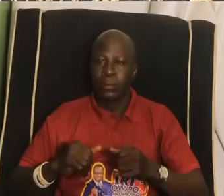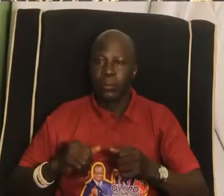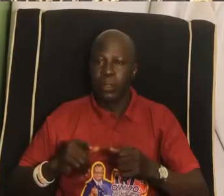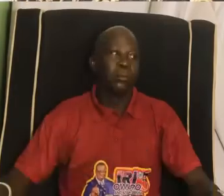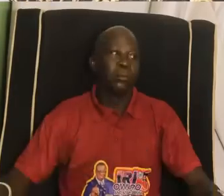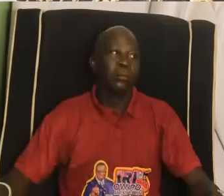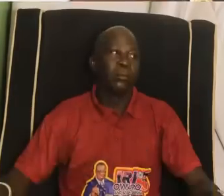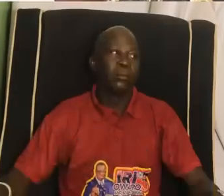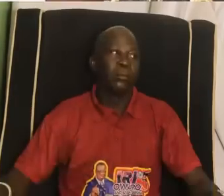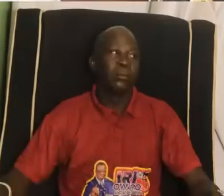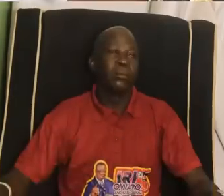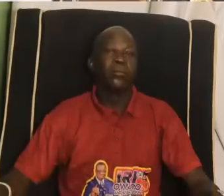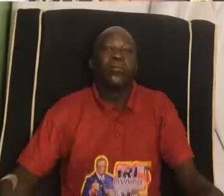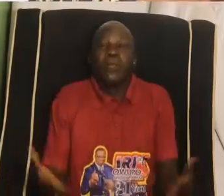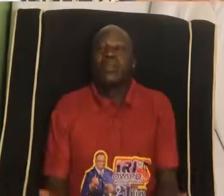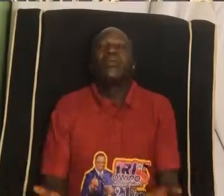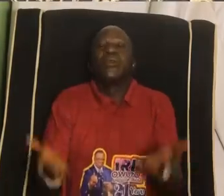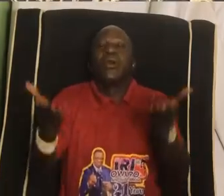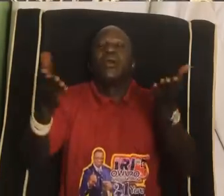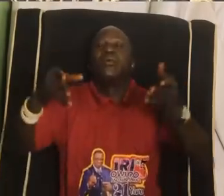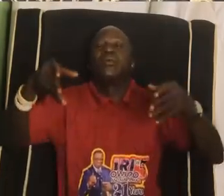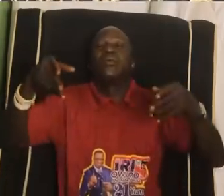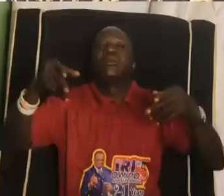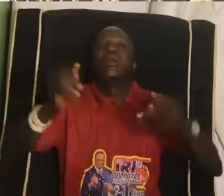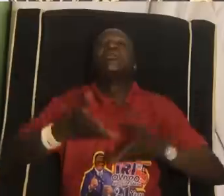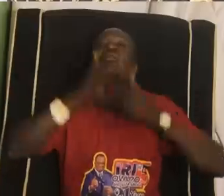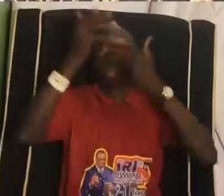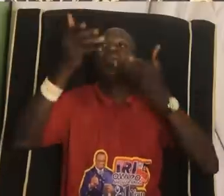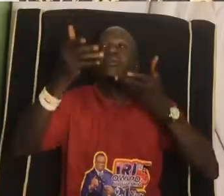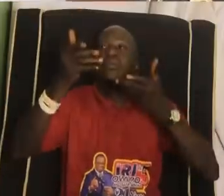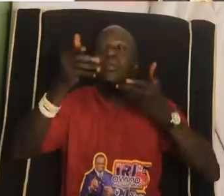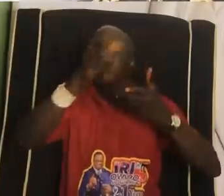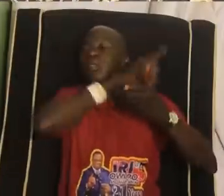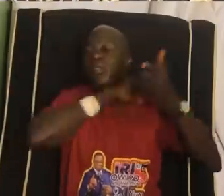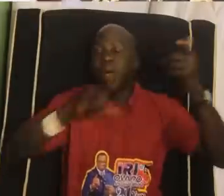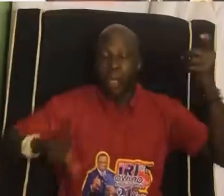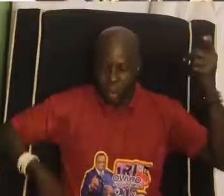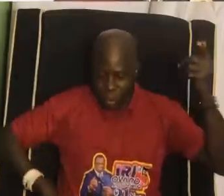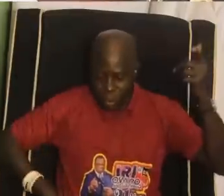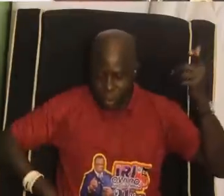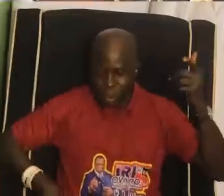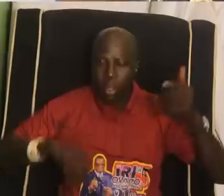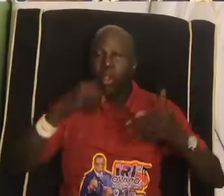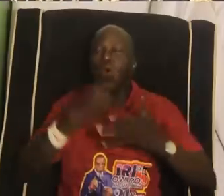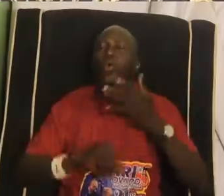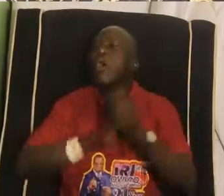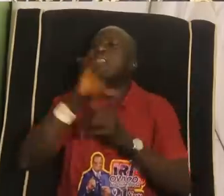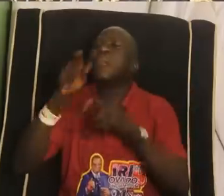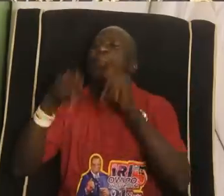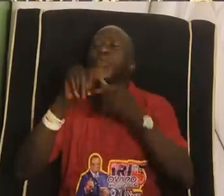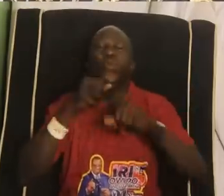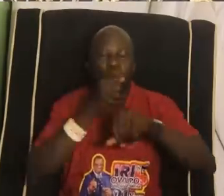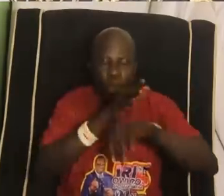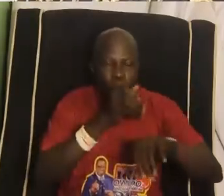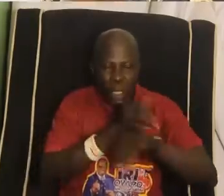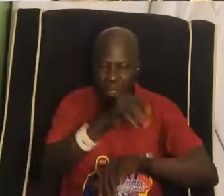dara Egbe awo soke Lift up your hands E pariwo You will shout Oluwa o Oh Lord Ki laye fi bu me What is the